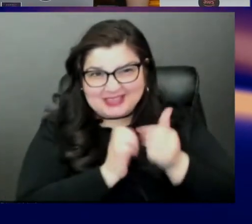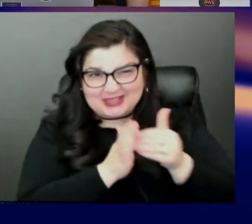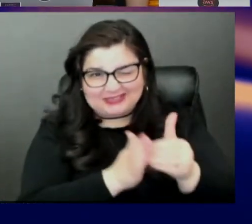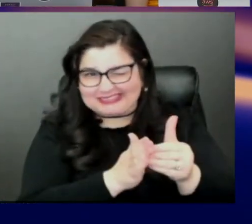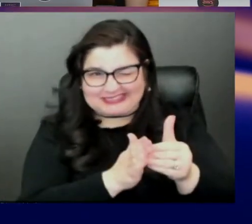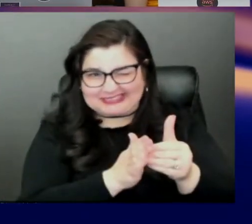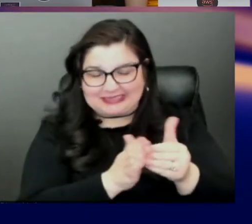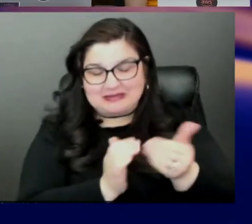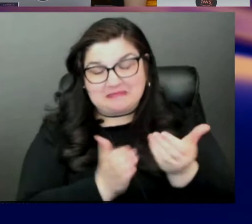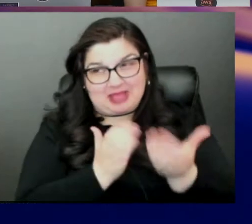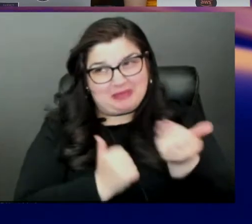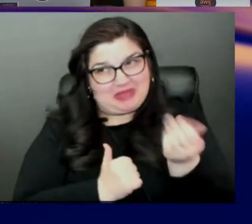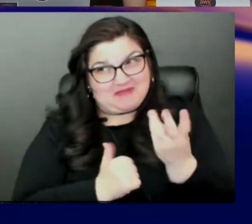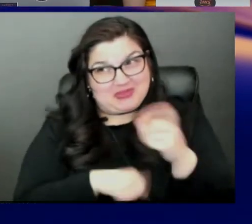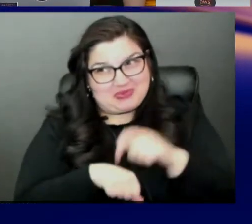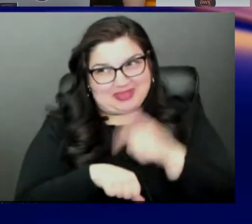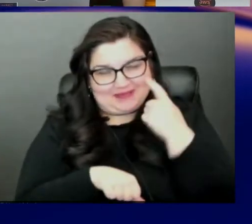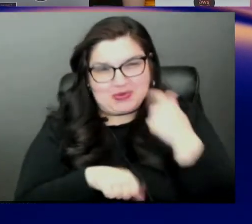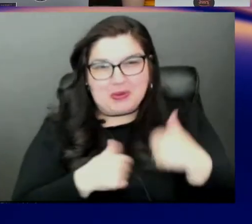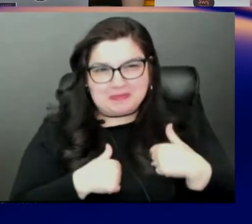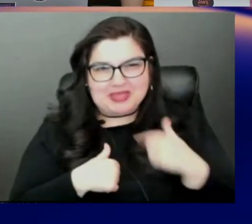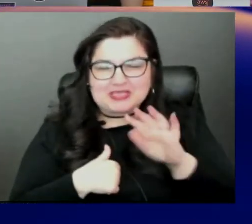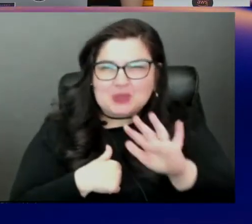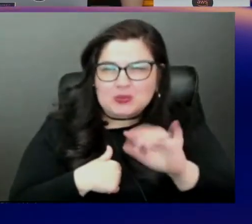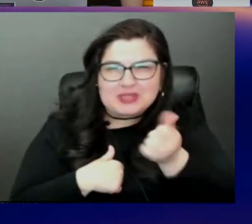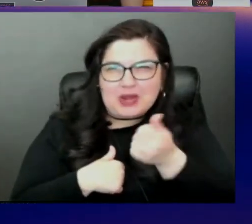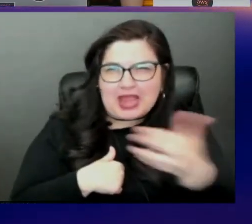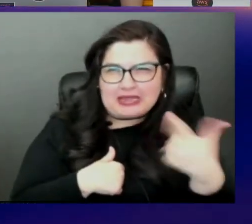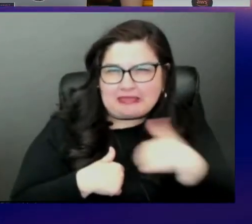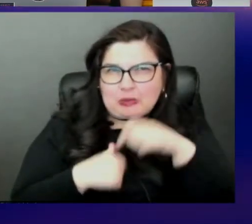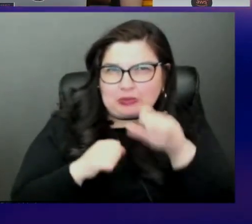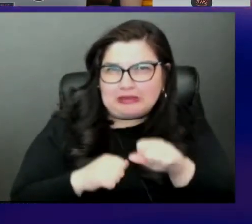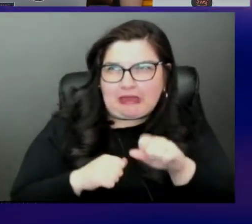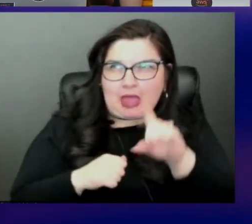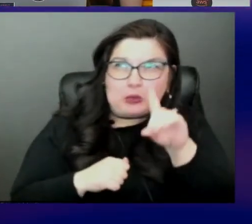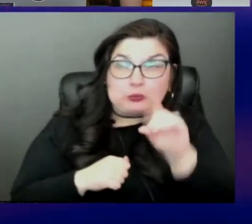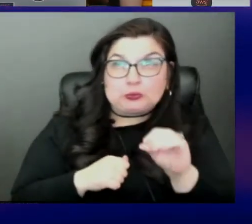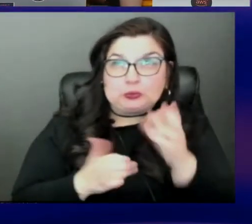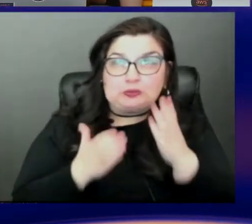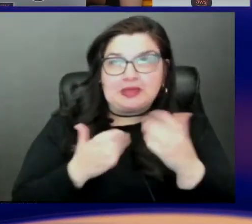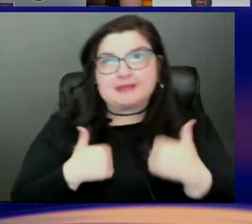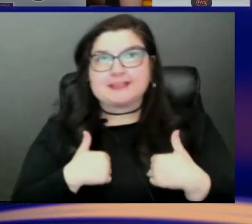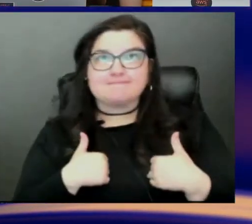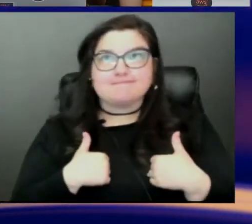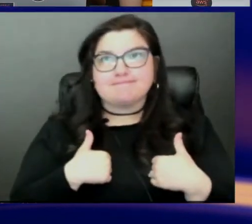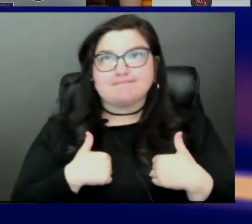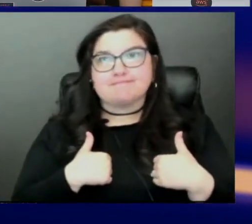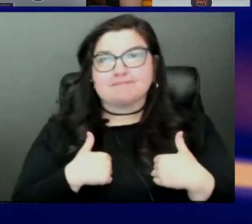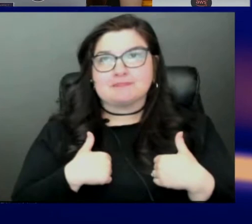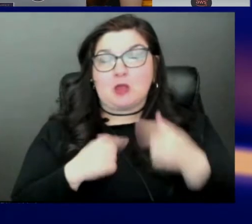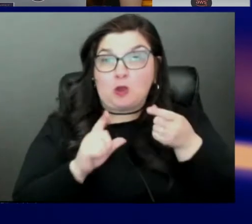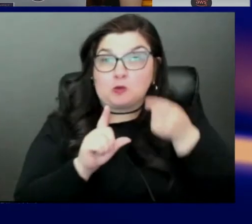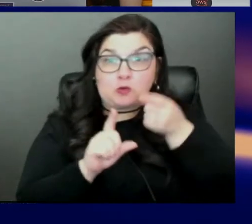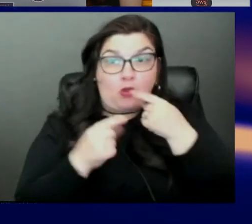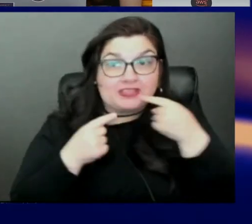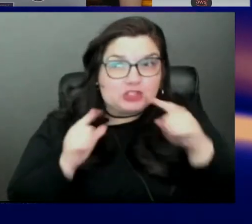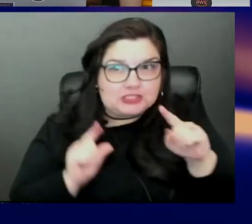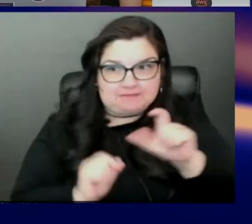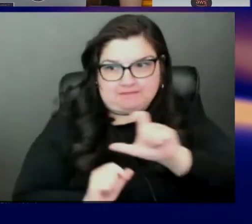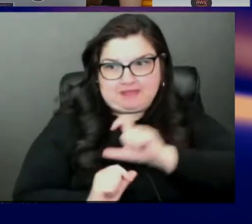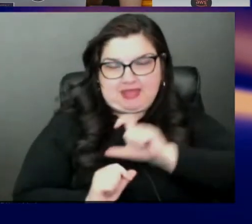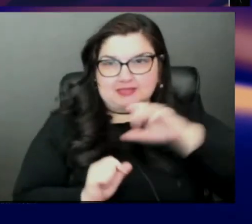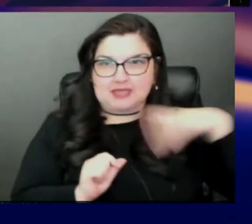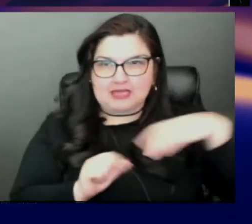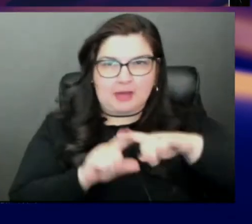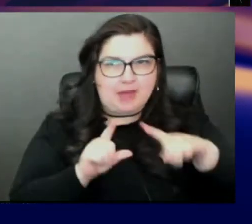a couple of times. Is there anything that we can do about, like, you know, maybe I haven't achieved my goal and got the badge yet, but is there like any partial